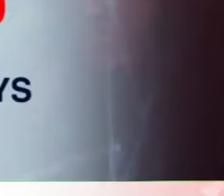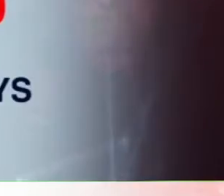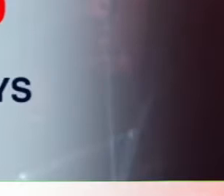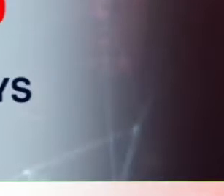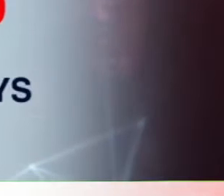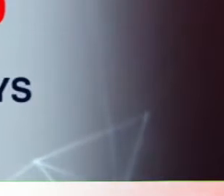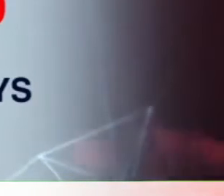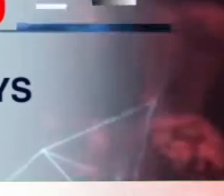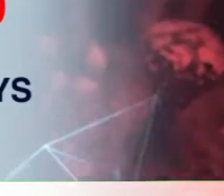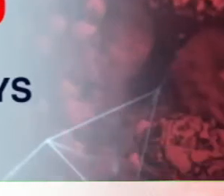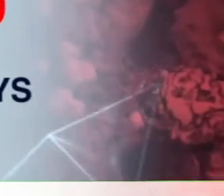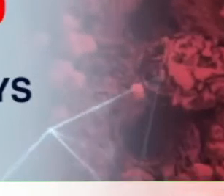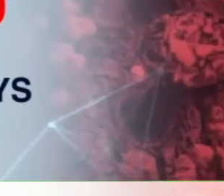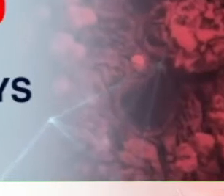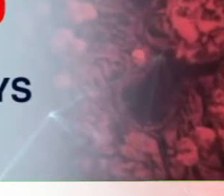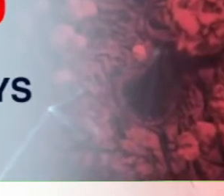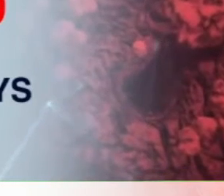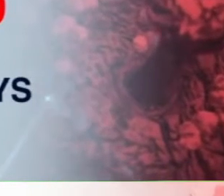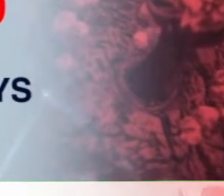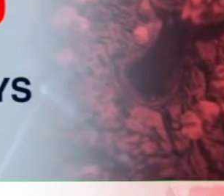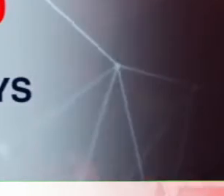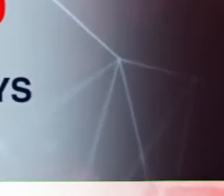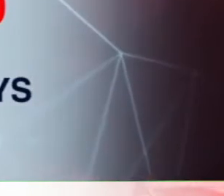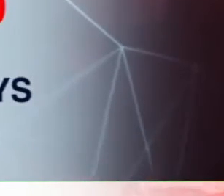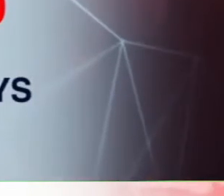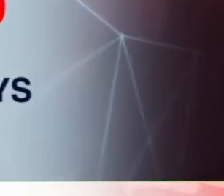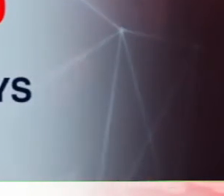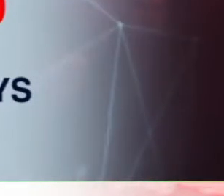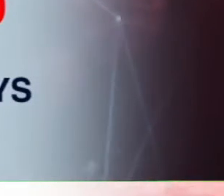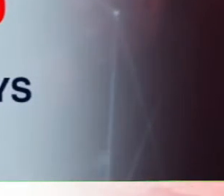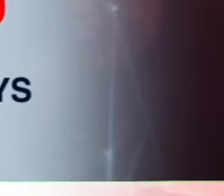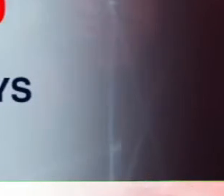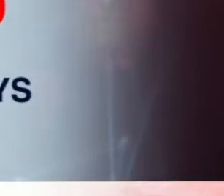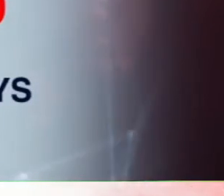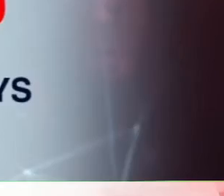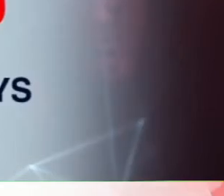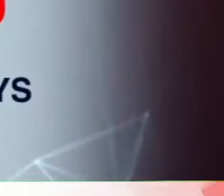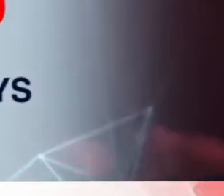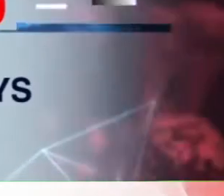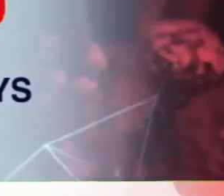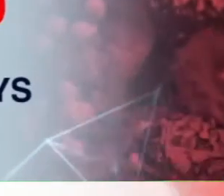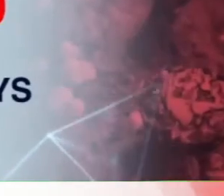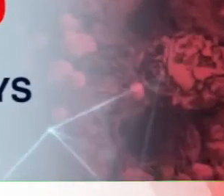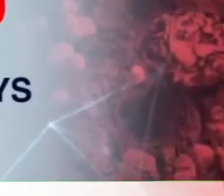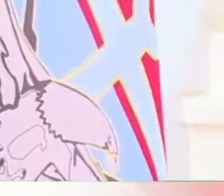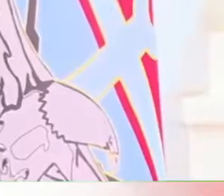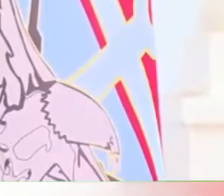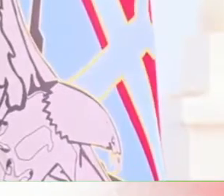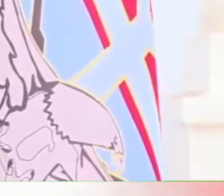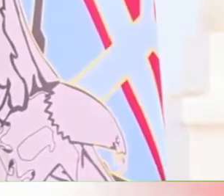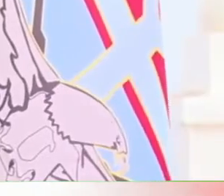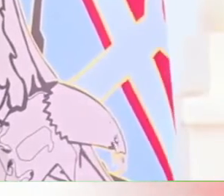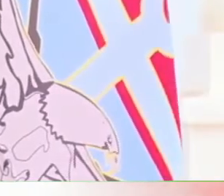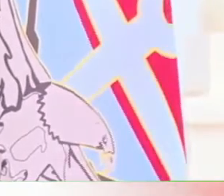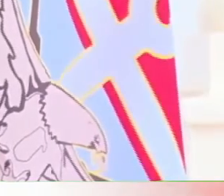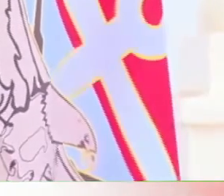wedding goers being limited to 100 people, the dusk to dawn curfew being extended for another 60 days. In